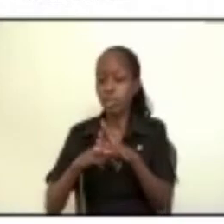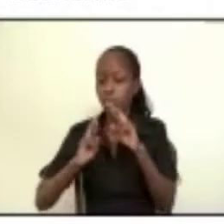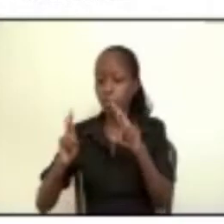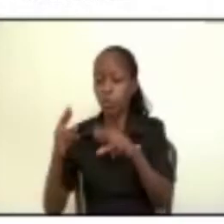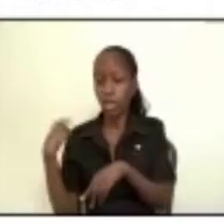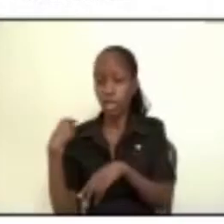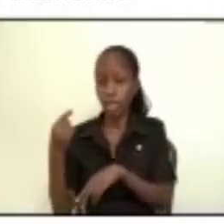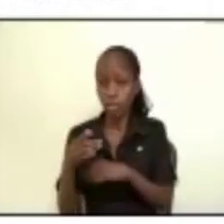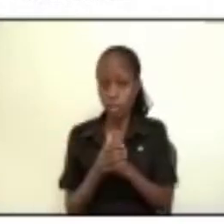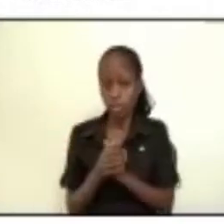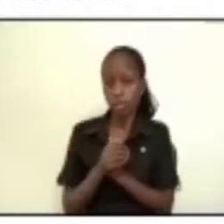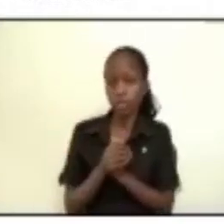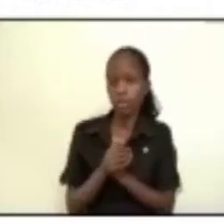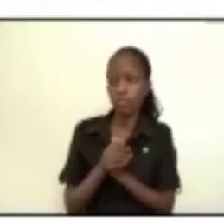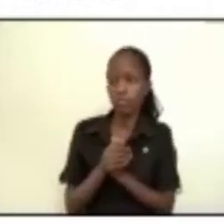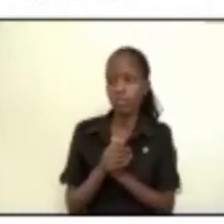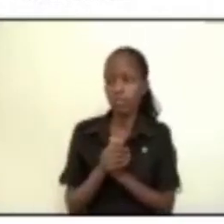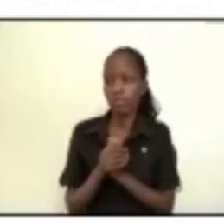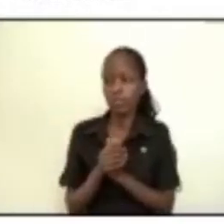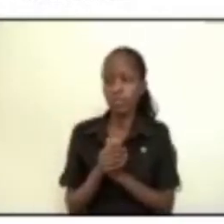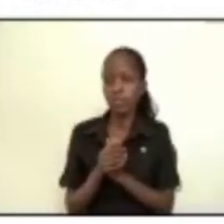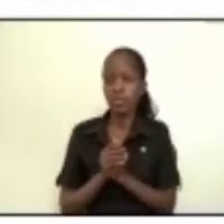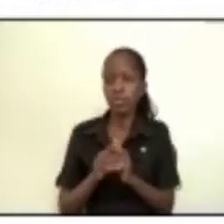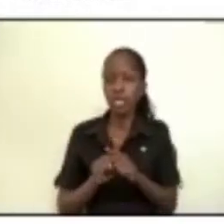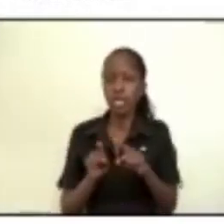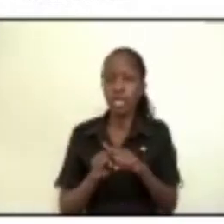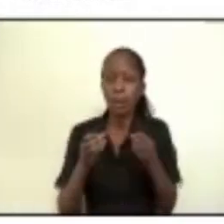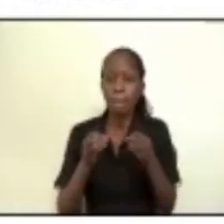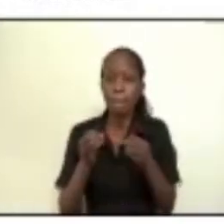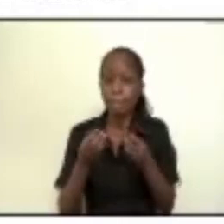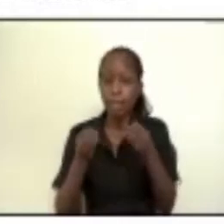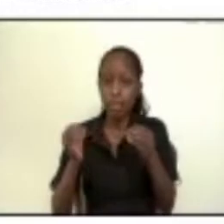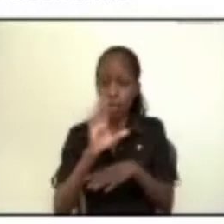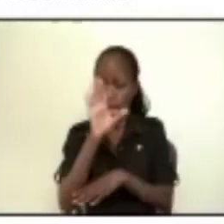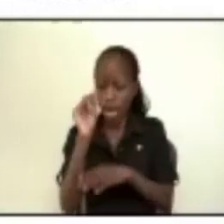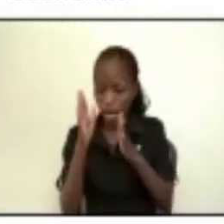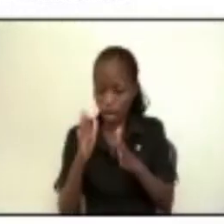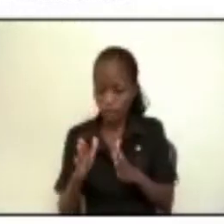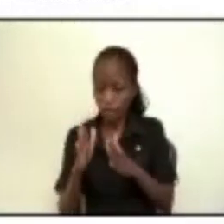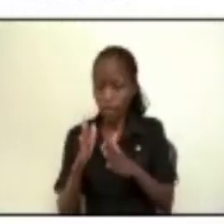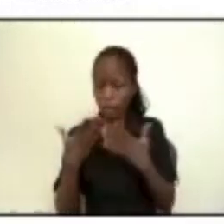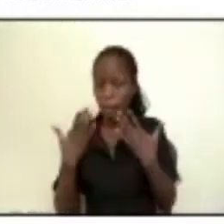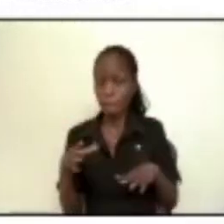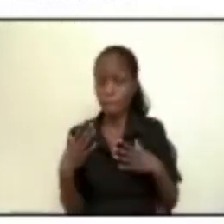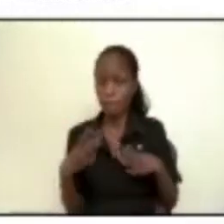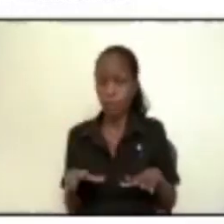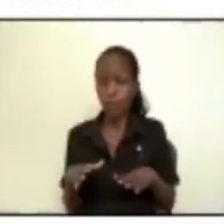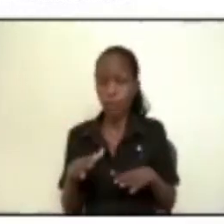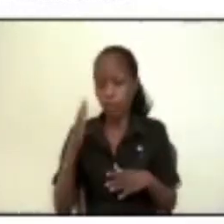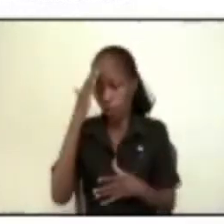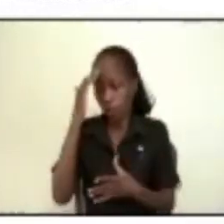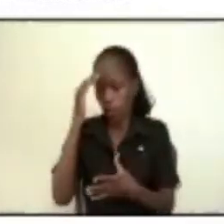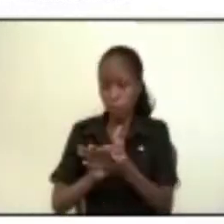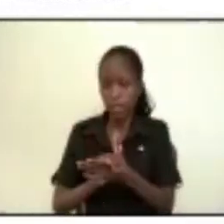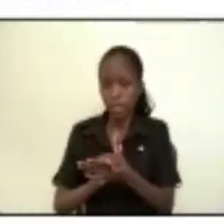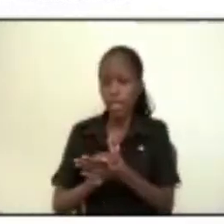like that. And many African viewers or the audience tend to believe Western